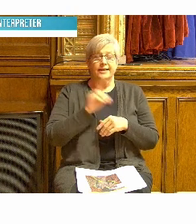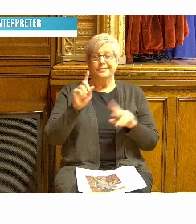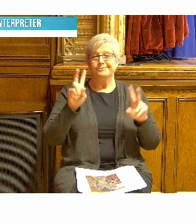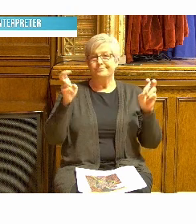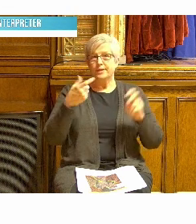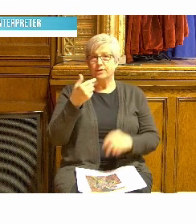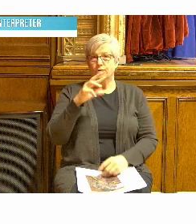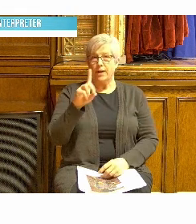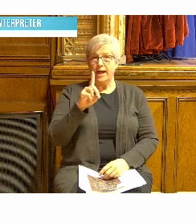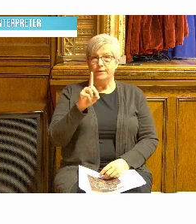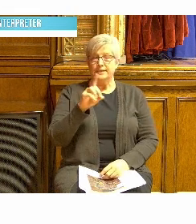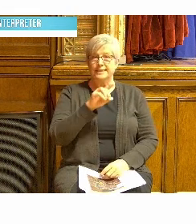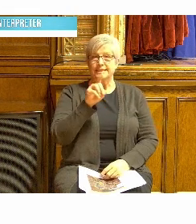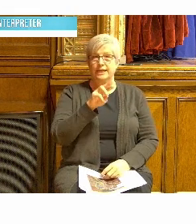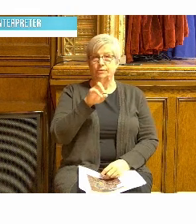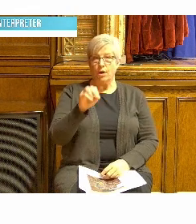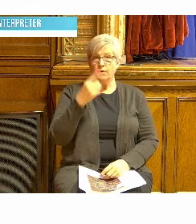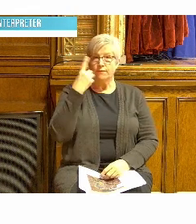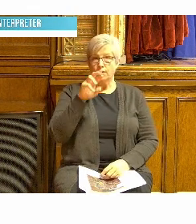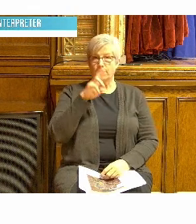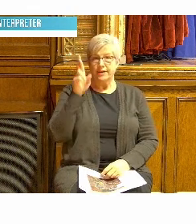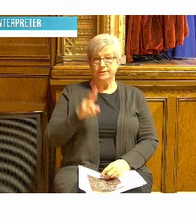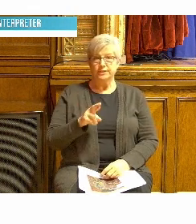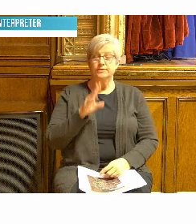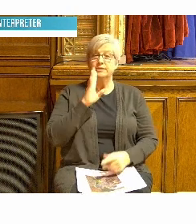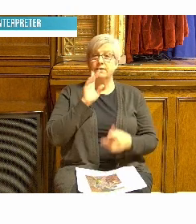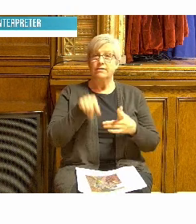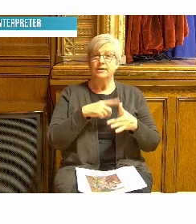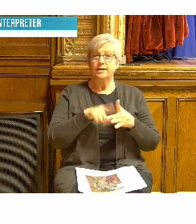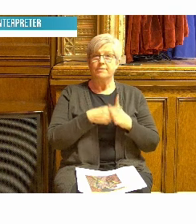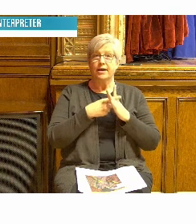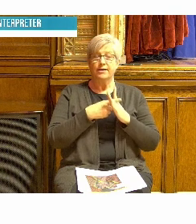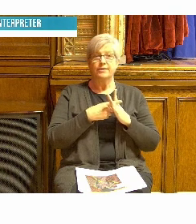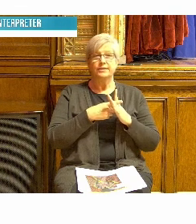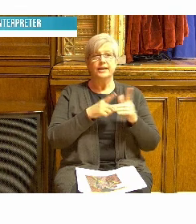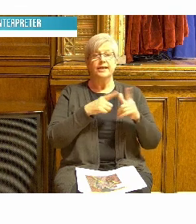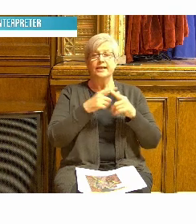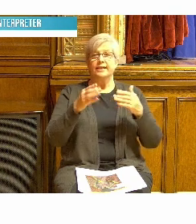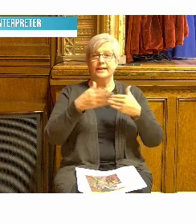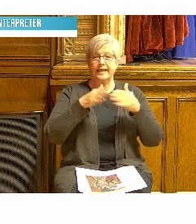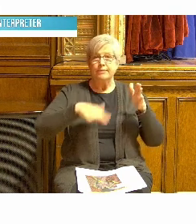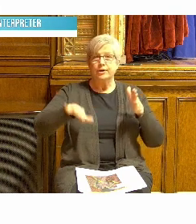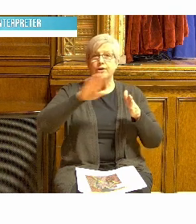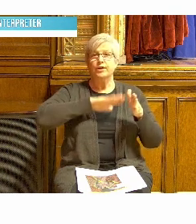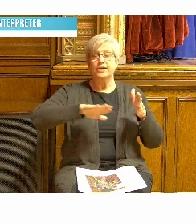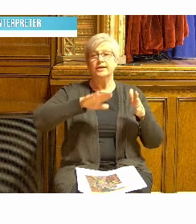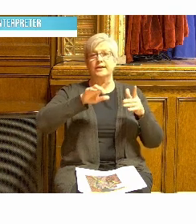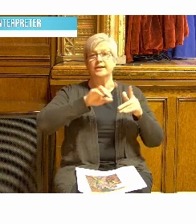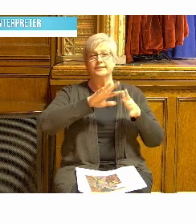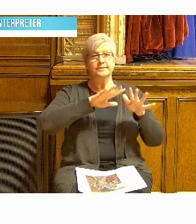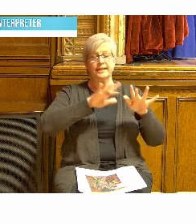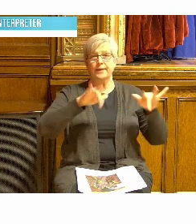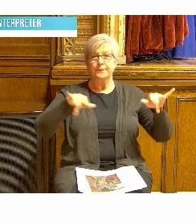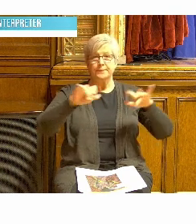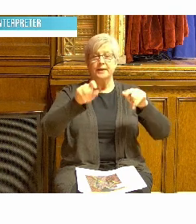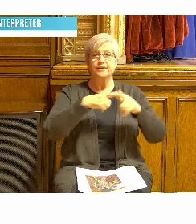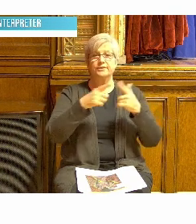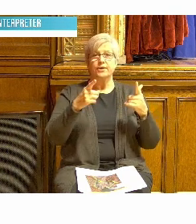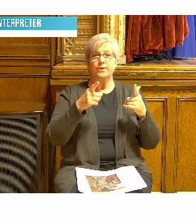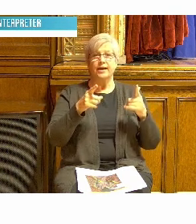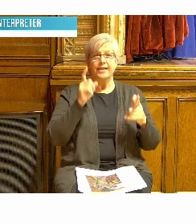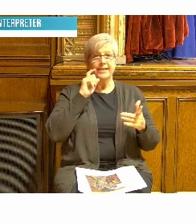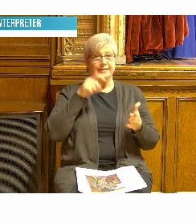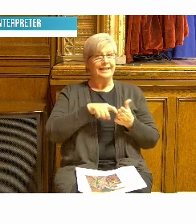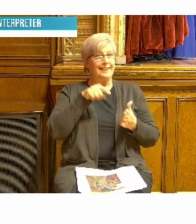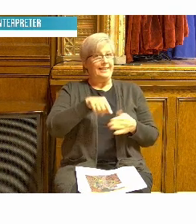zero for urban renewal in Rochester. When people talked about blighted neighborhoods and urban ills, they had in mind the Baden-Orman